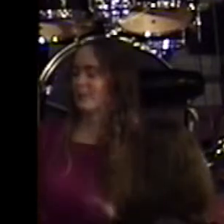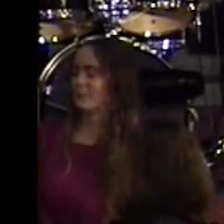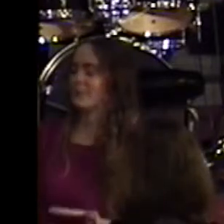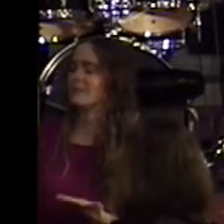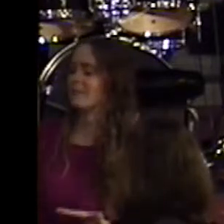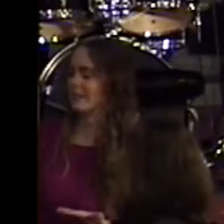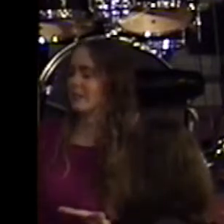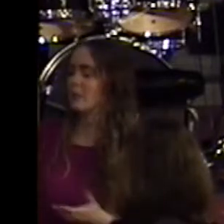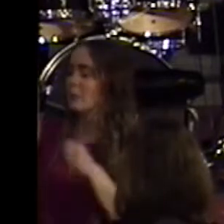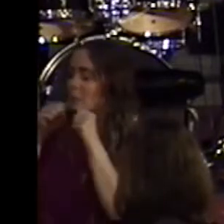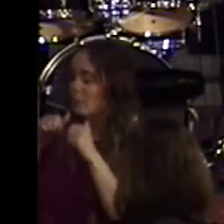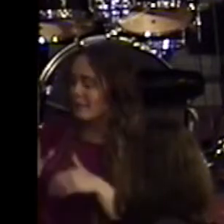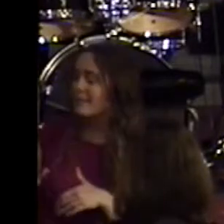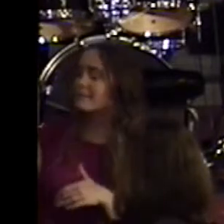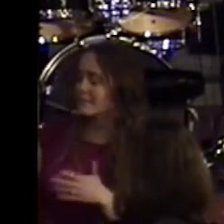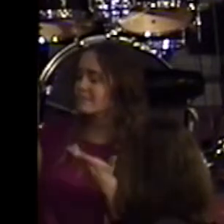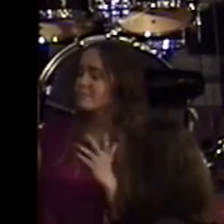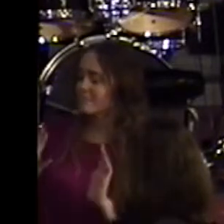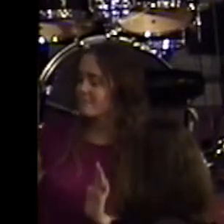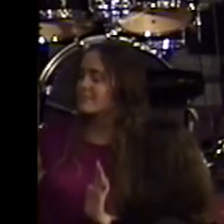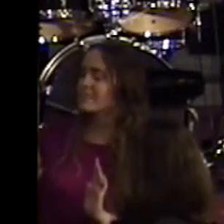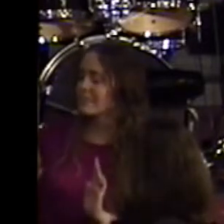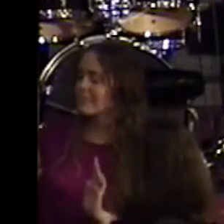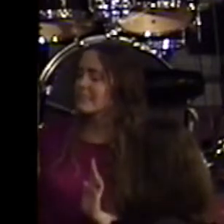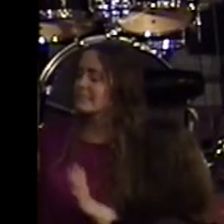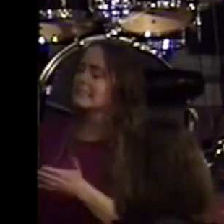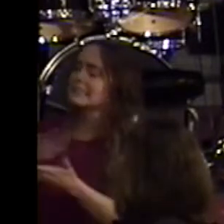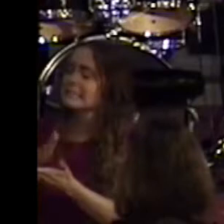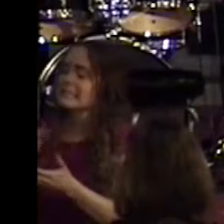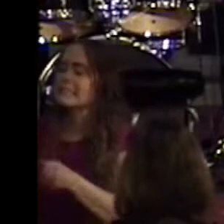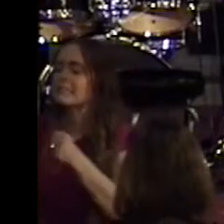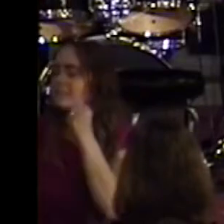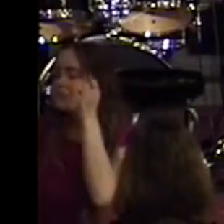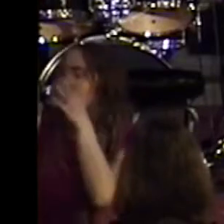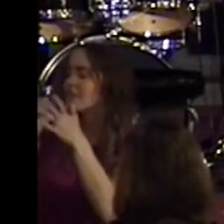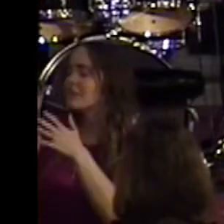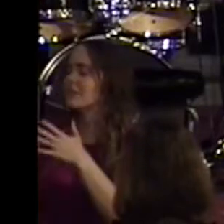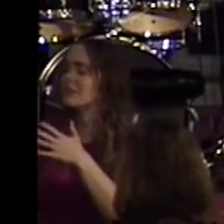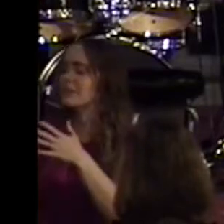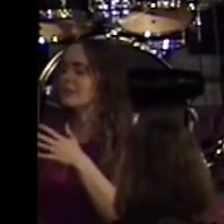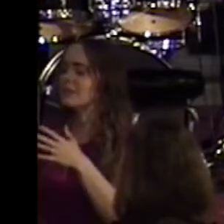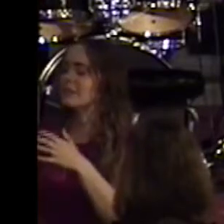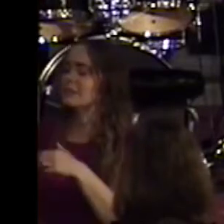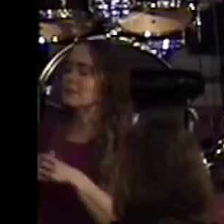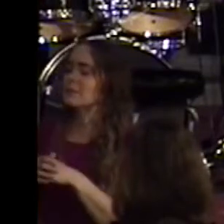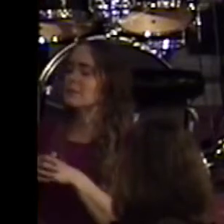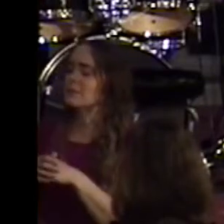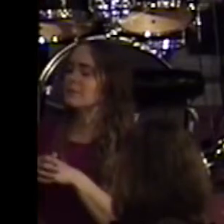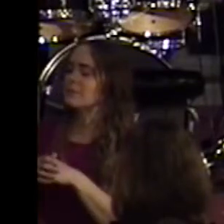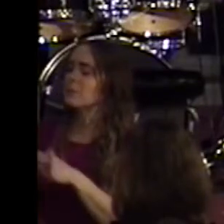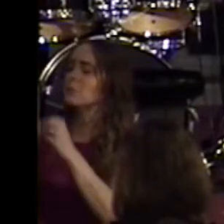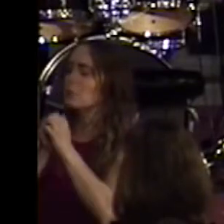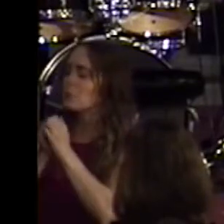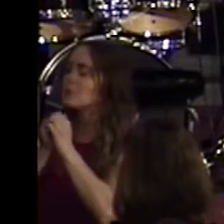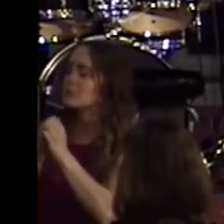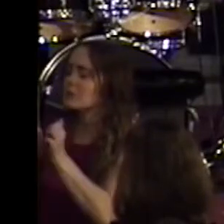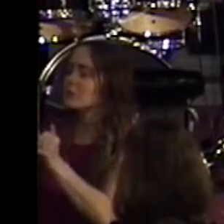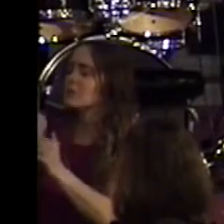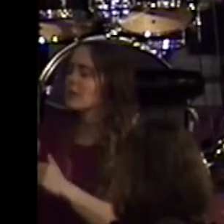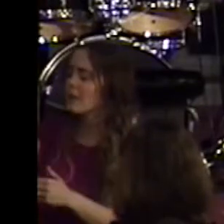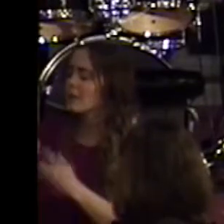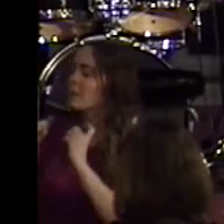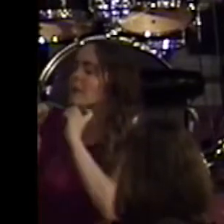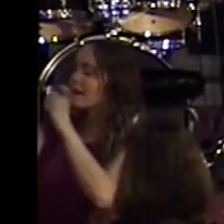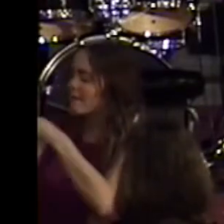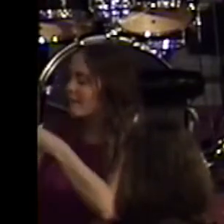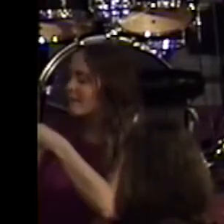already have been blessed, Lord. We've sang some songs. We were able to commune with you and worship and give.